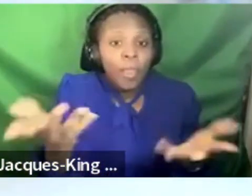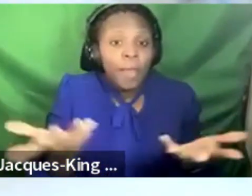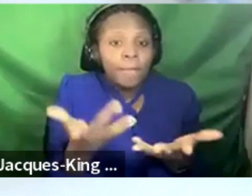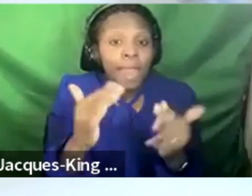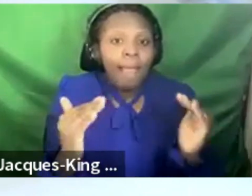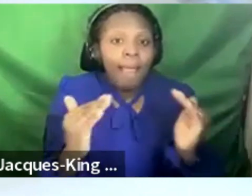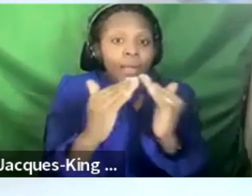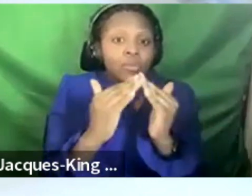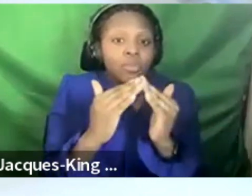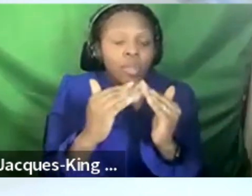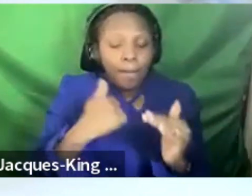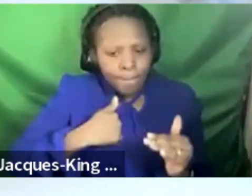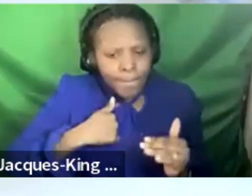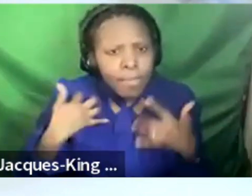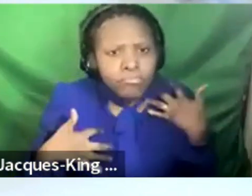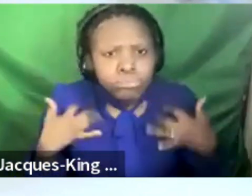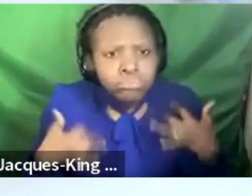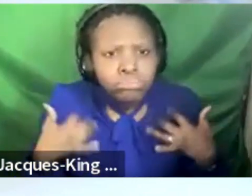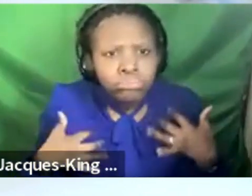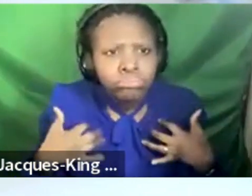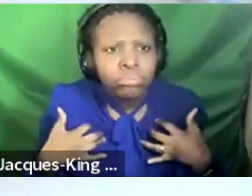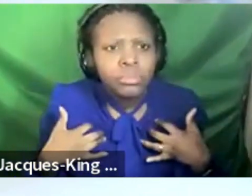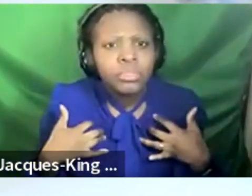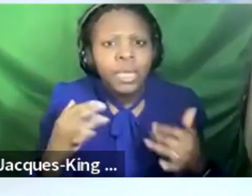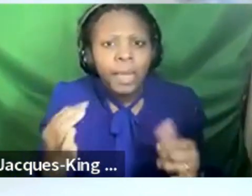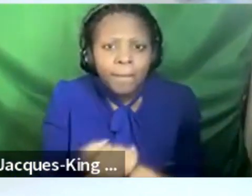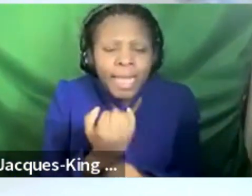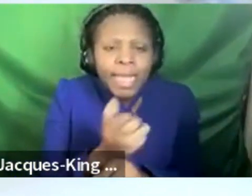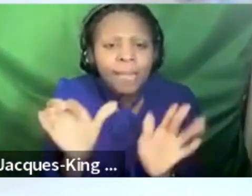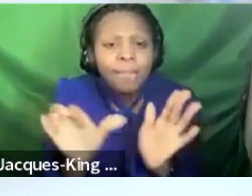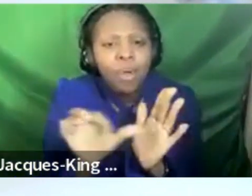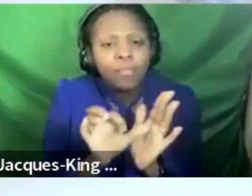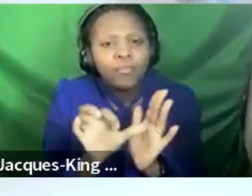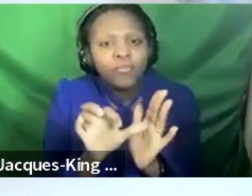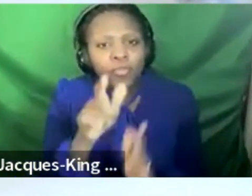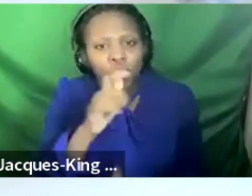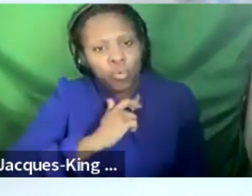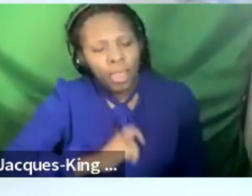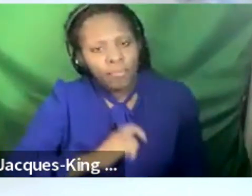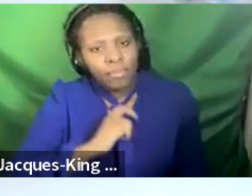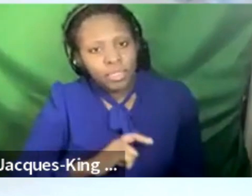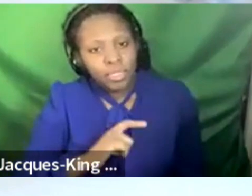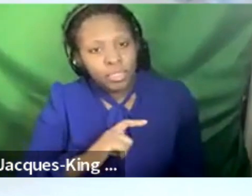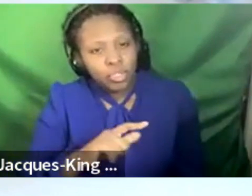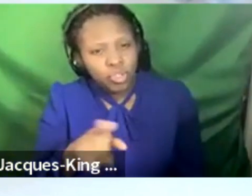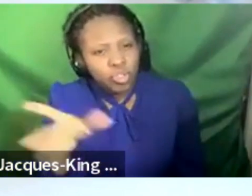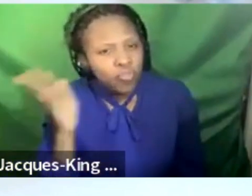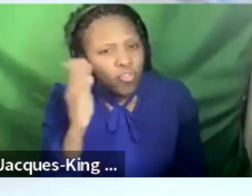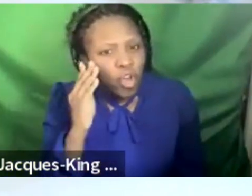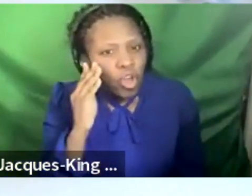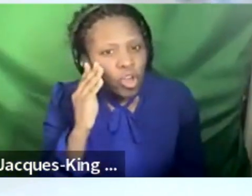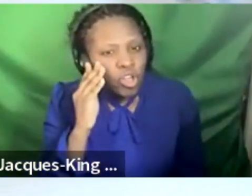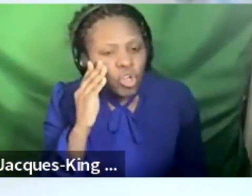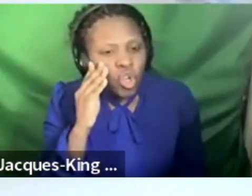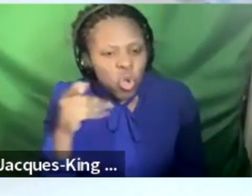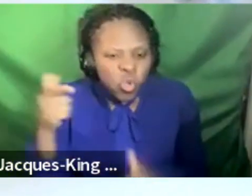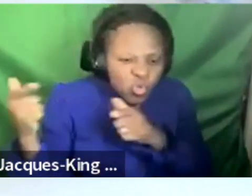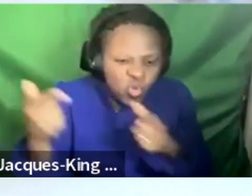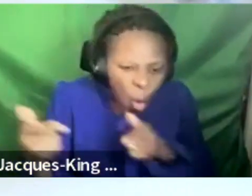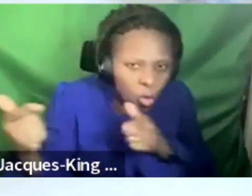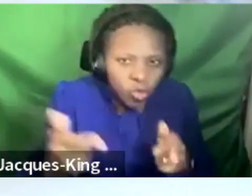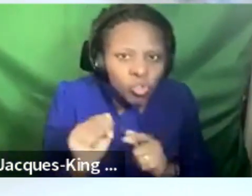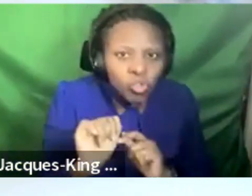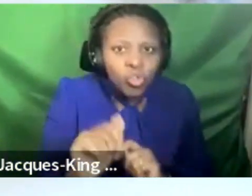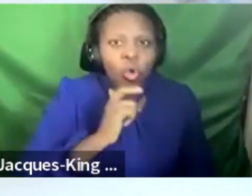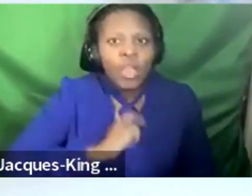the thing I'm passionate about is making problems for your characters. You've probably heard the phrase, torture your